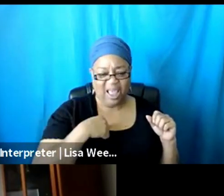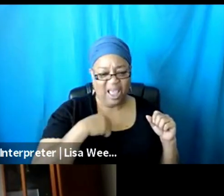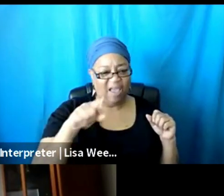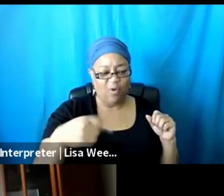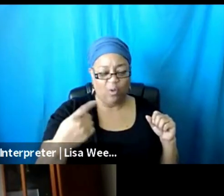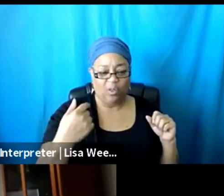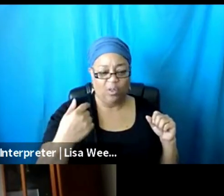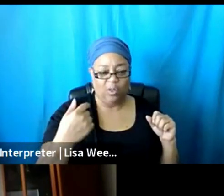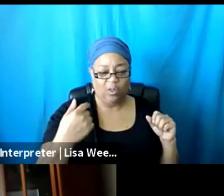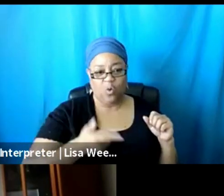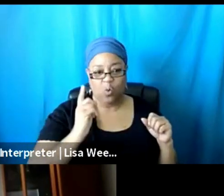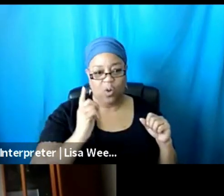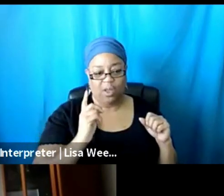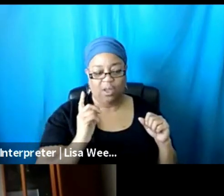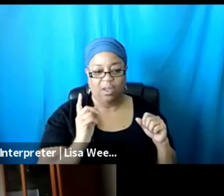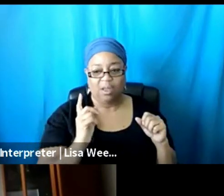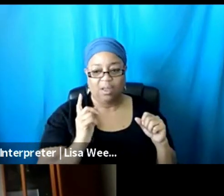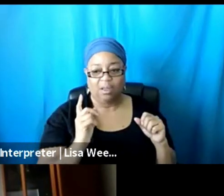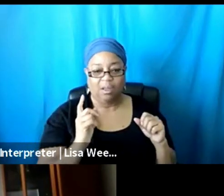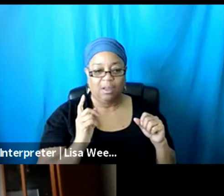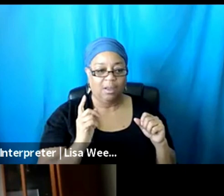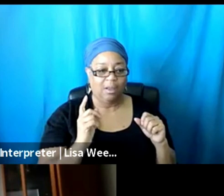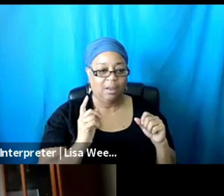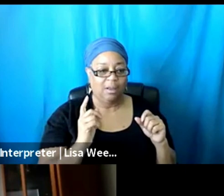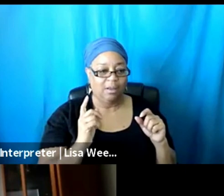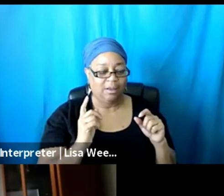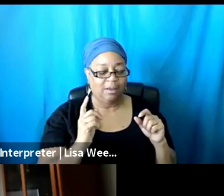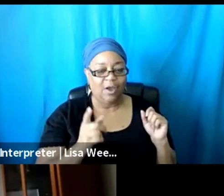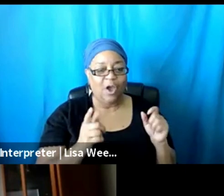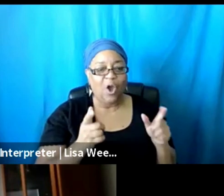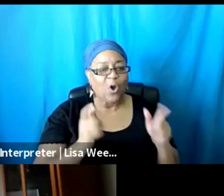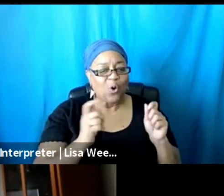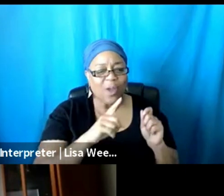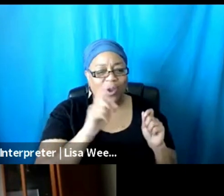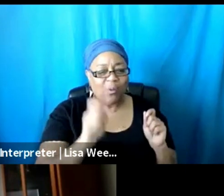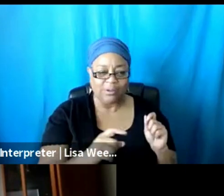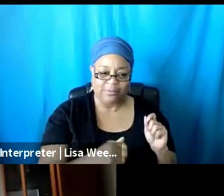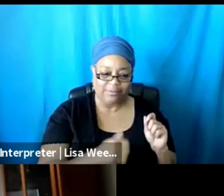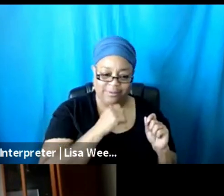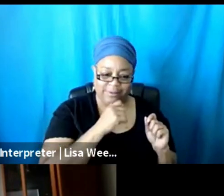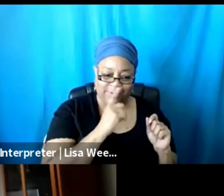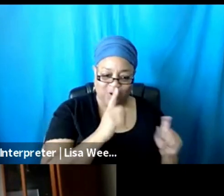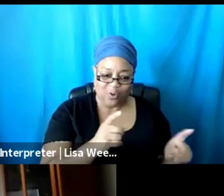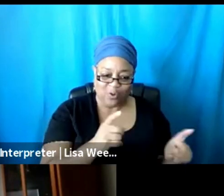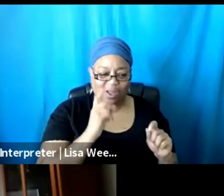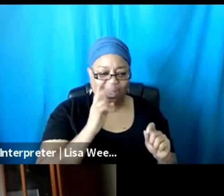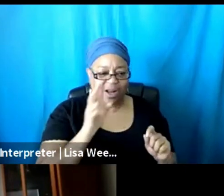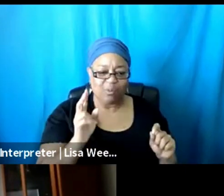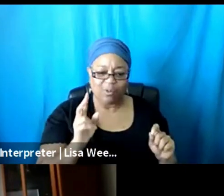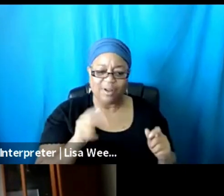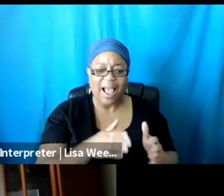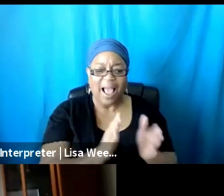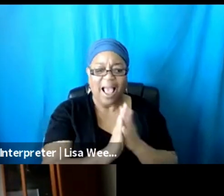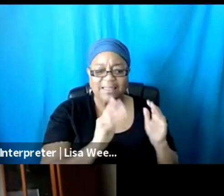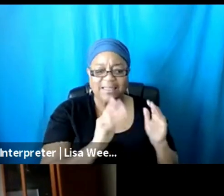quick question here, which is not quick, and I'm going to pose this, I think, to Emily, which is,